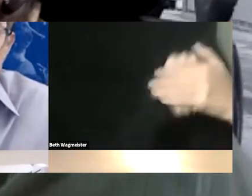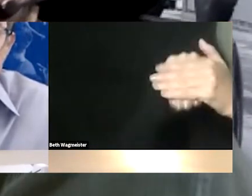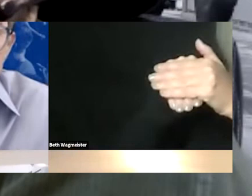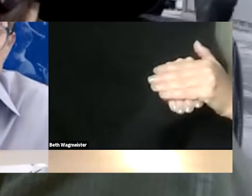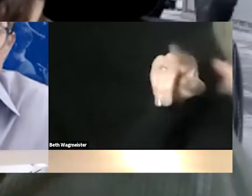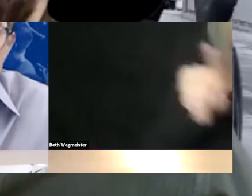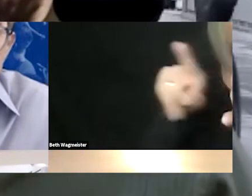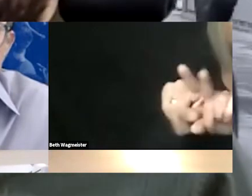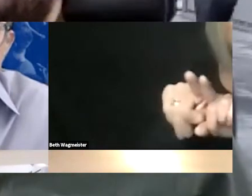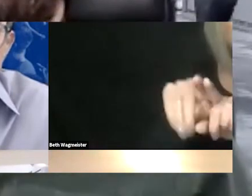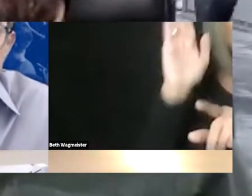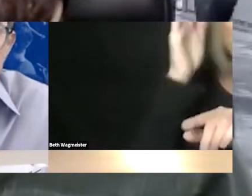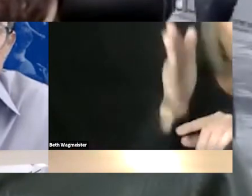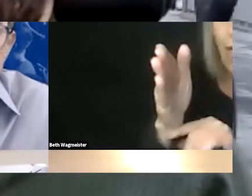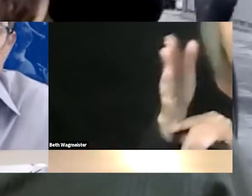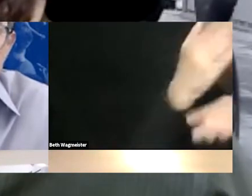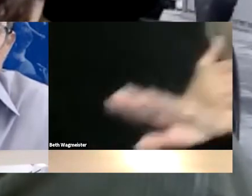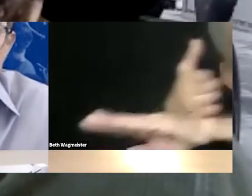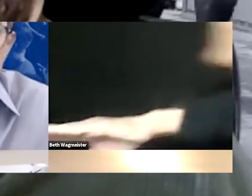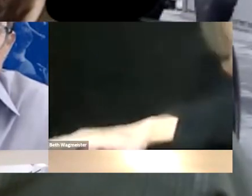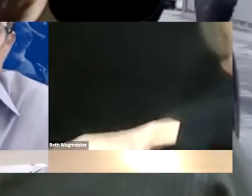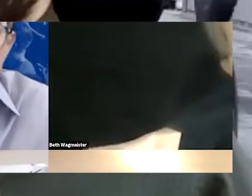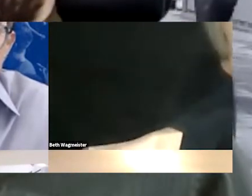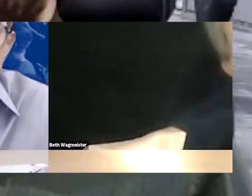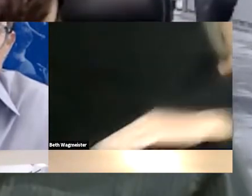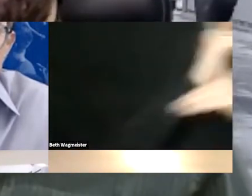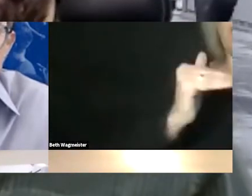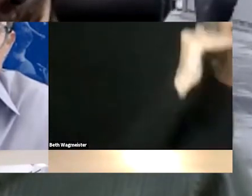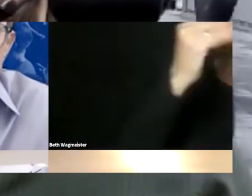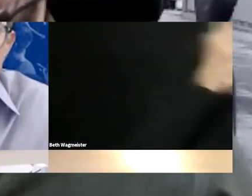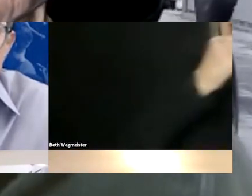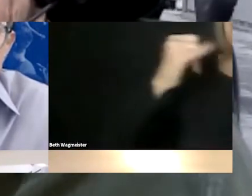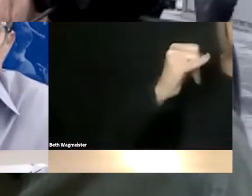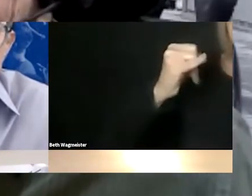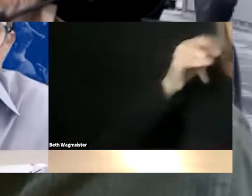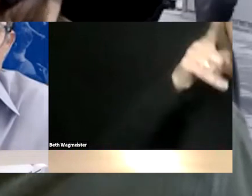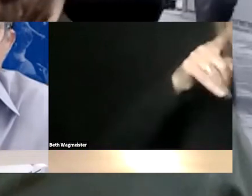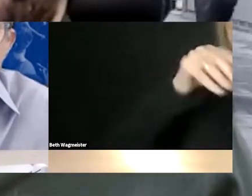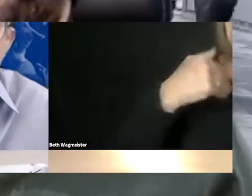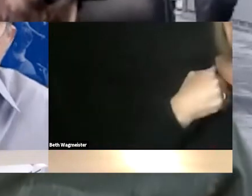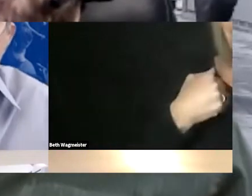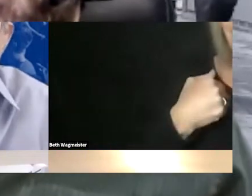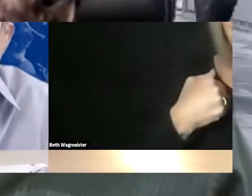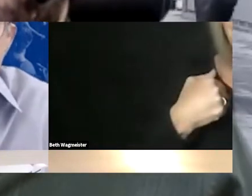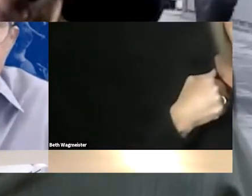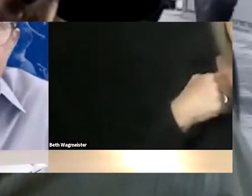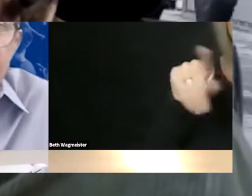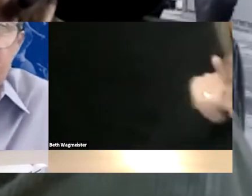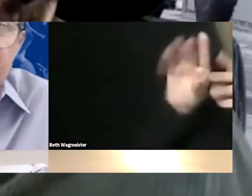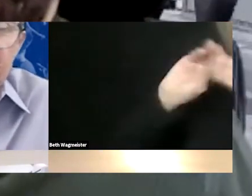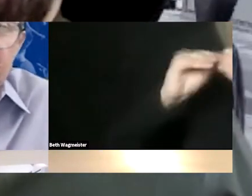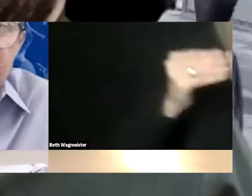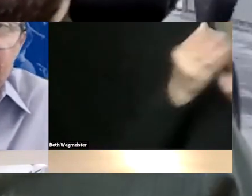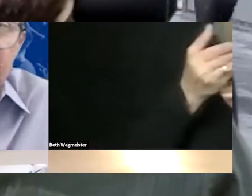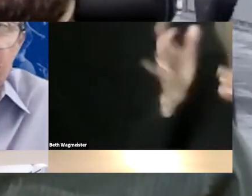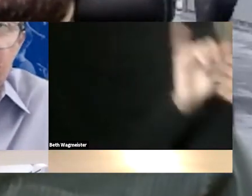will exponentially improve the level of independence that they'll be able to have, and kind of the number of things that they'll be